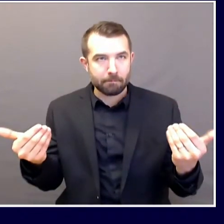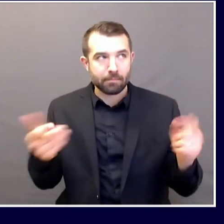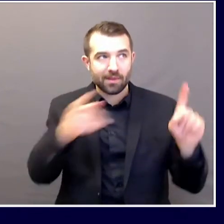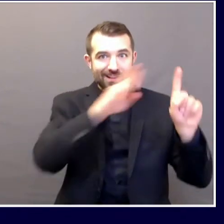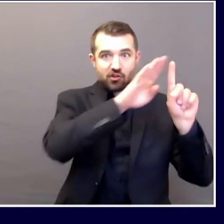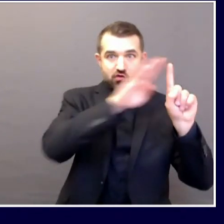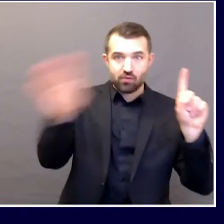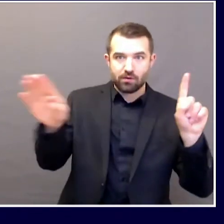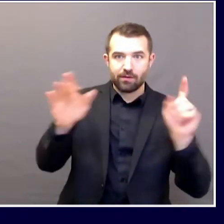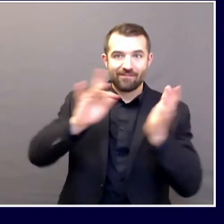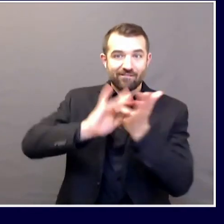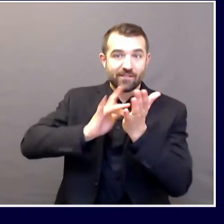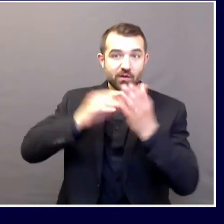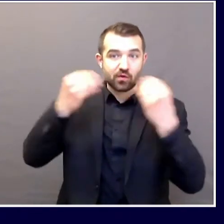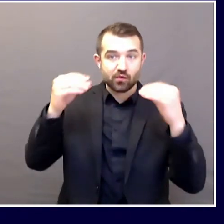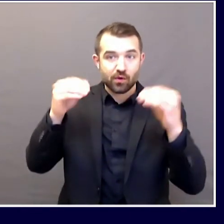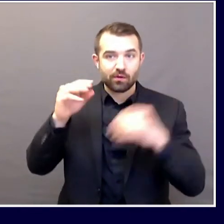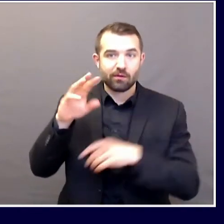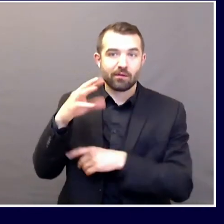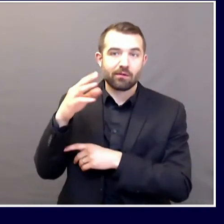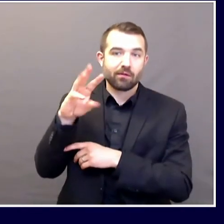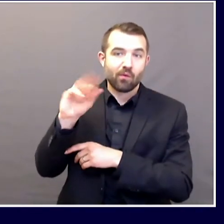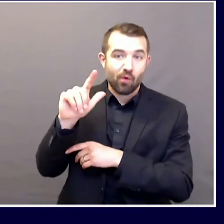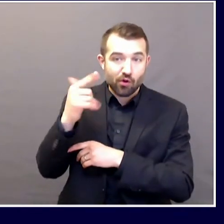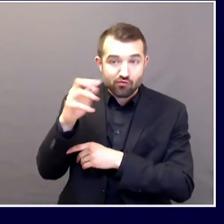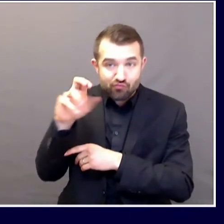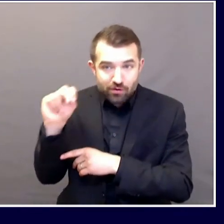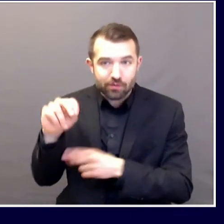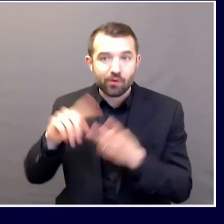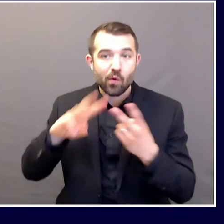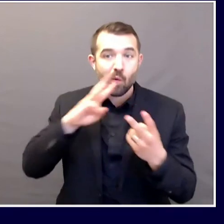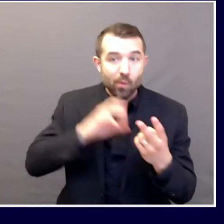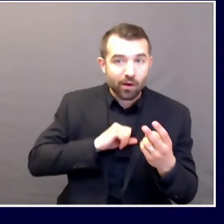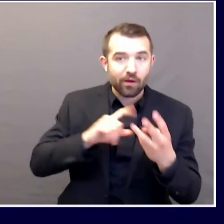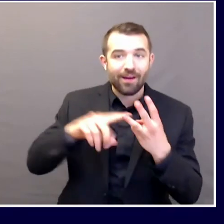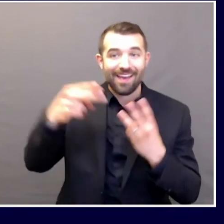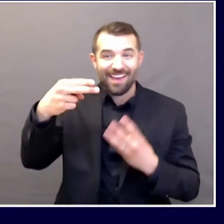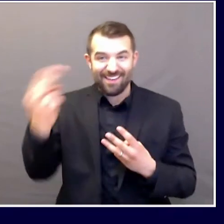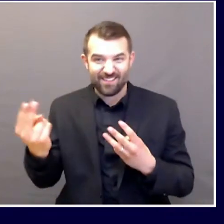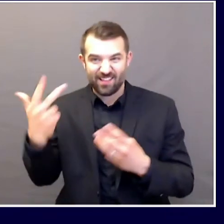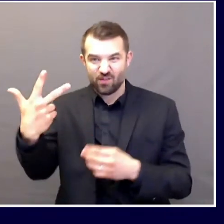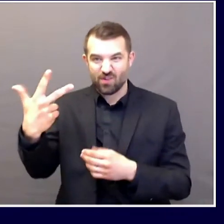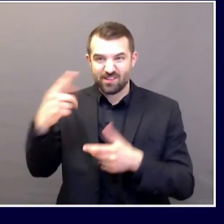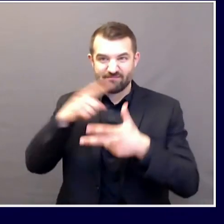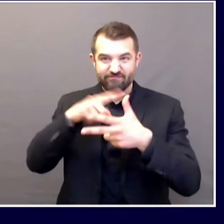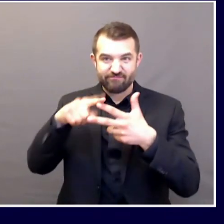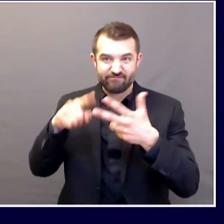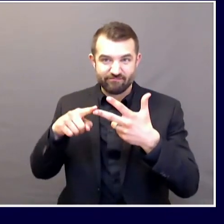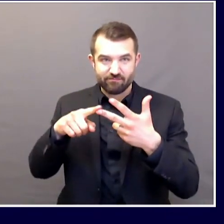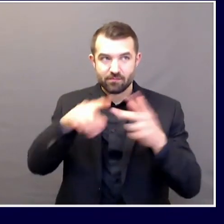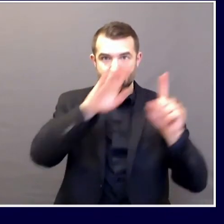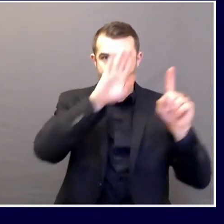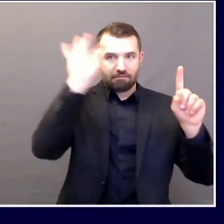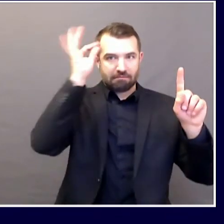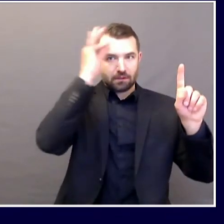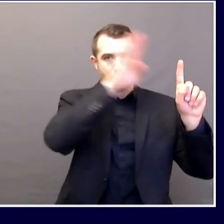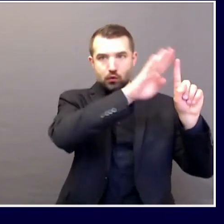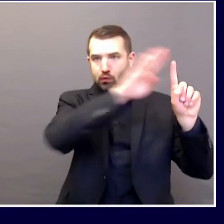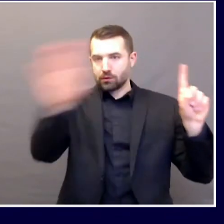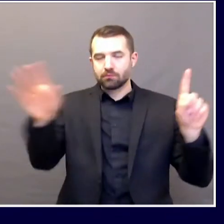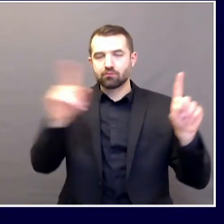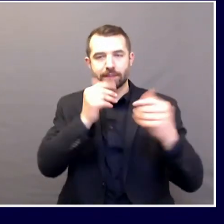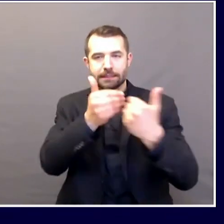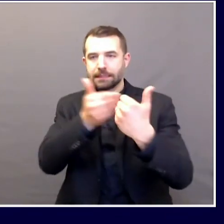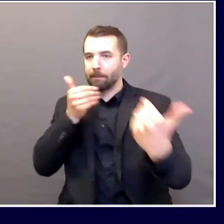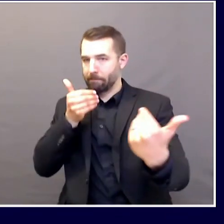to Walgreens, Walmart, and Hannaford's, each of which will be receiving vaccine. In addition, the federal government is continuing